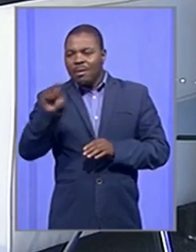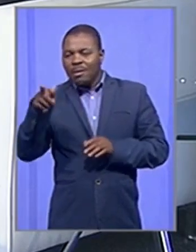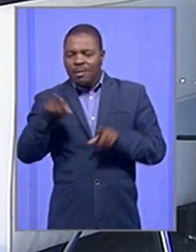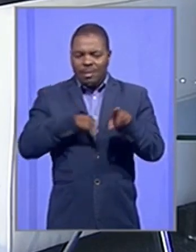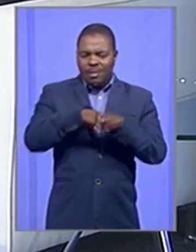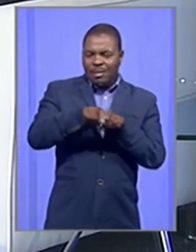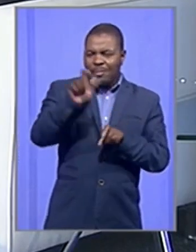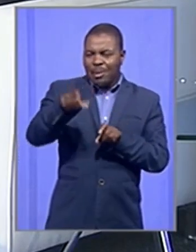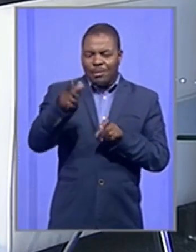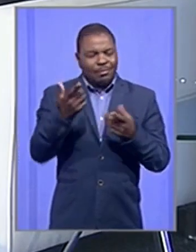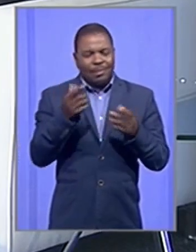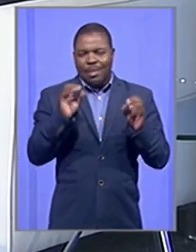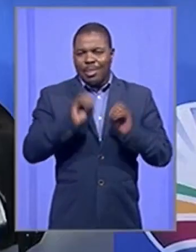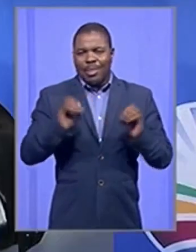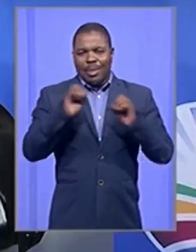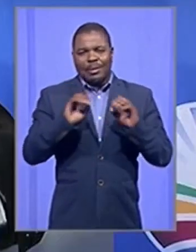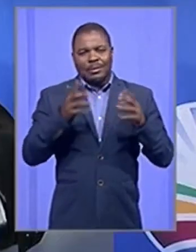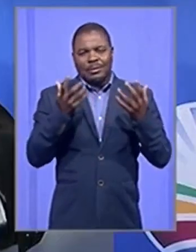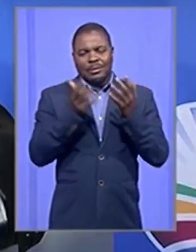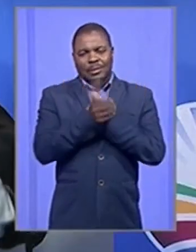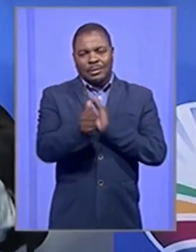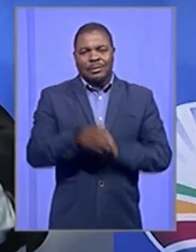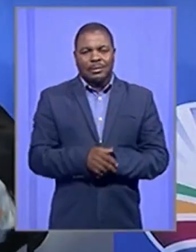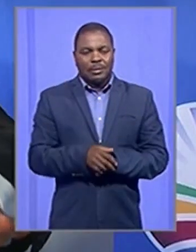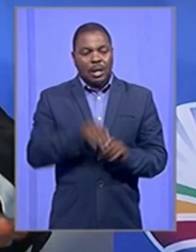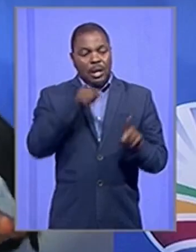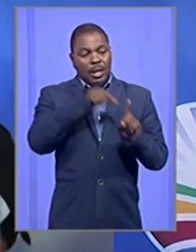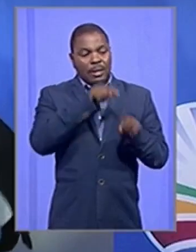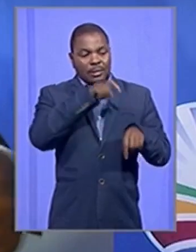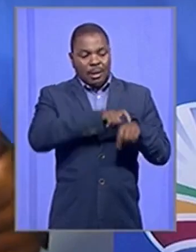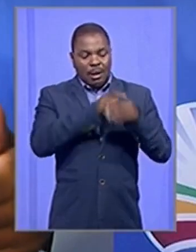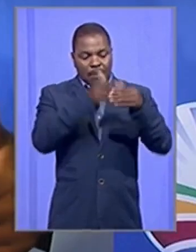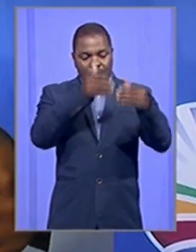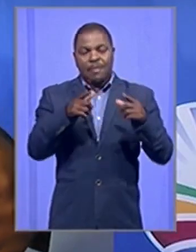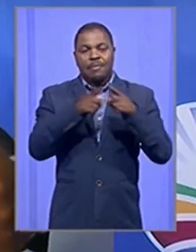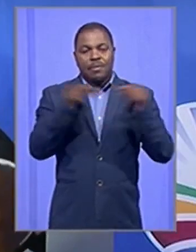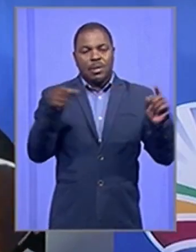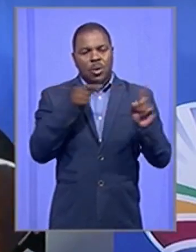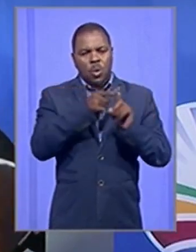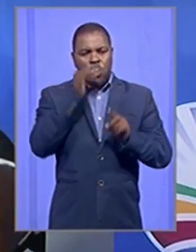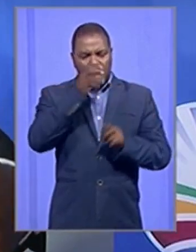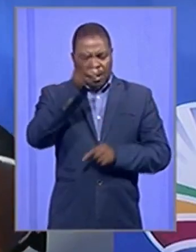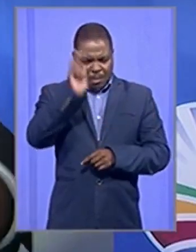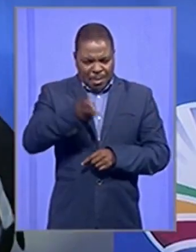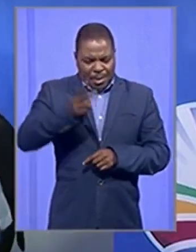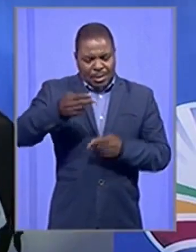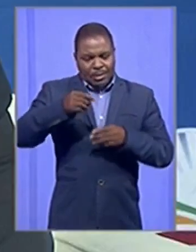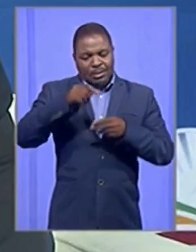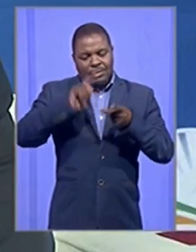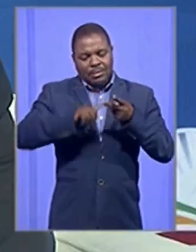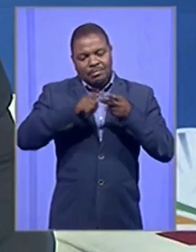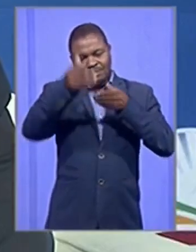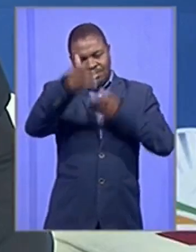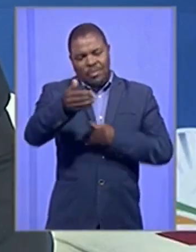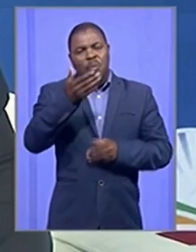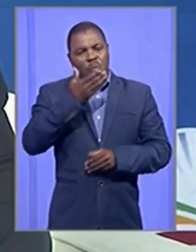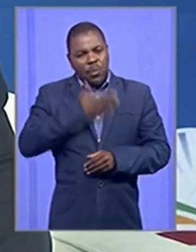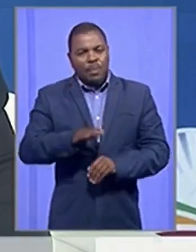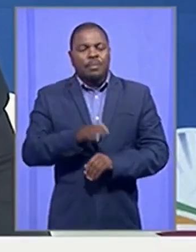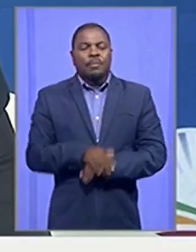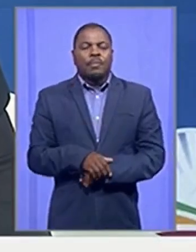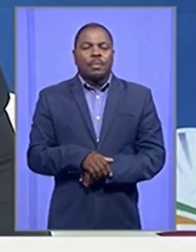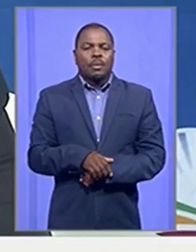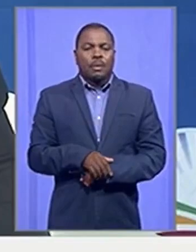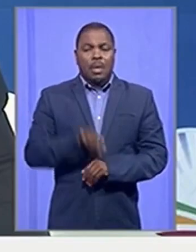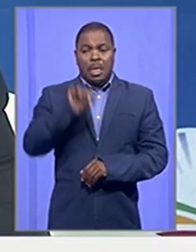natso paka ya gagwe e tla bokhutlong mme o itlhagisitse fa a na le kgatlhego ya go tsaya maemo ao paka ya bobedi. I wouldn't be standing